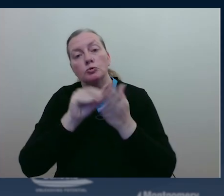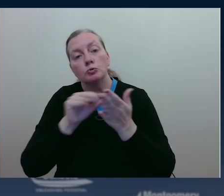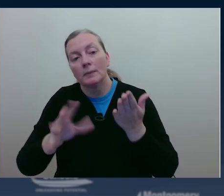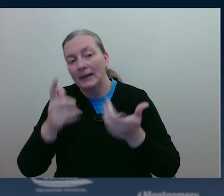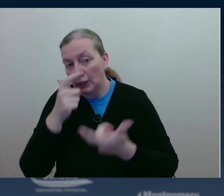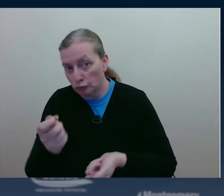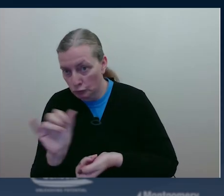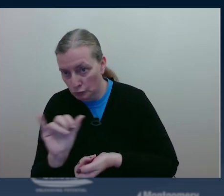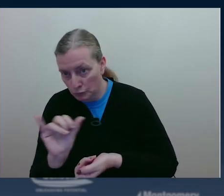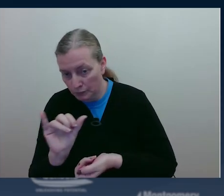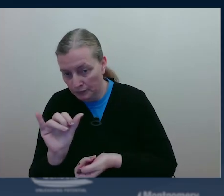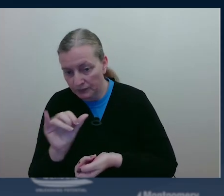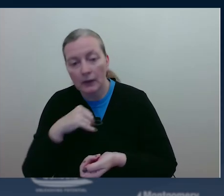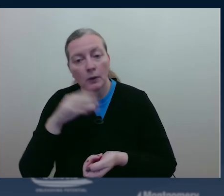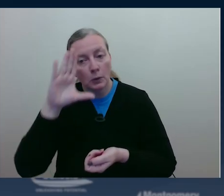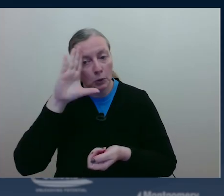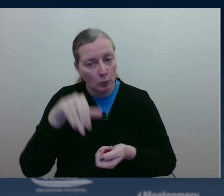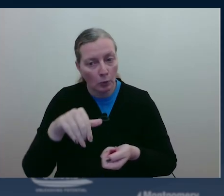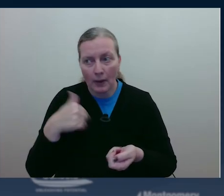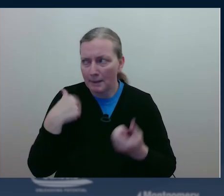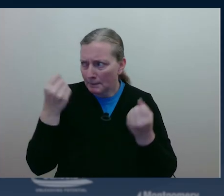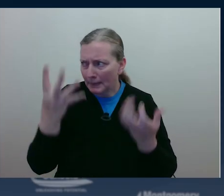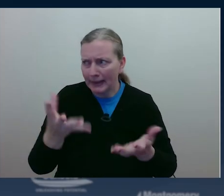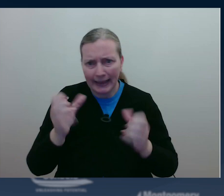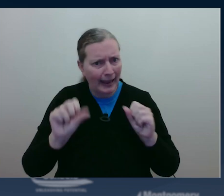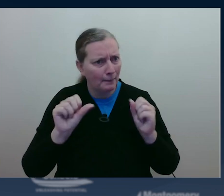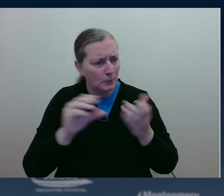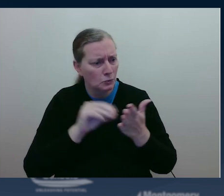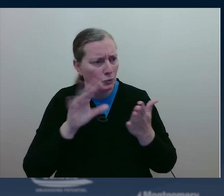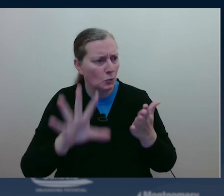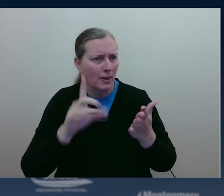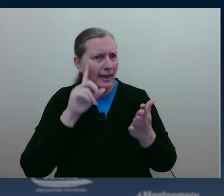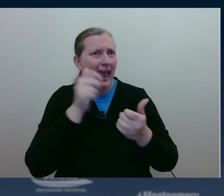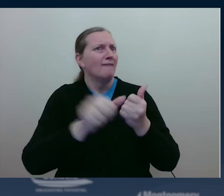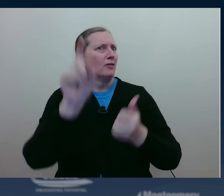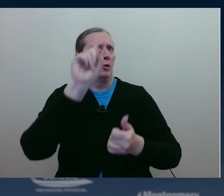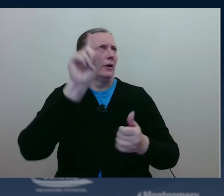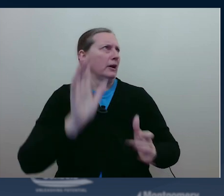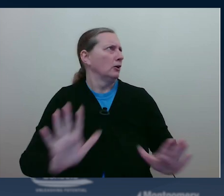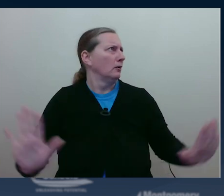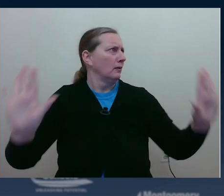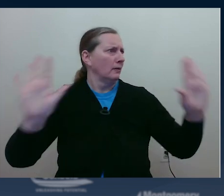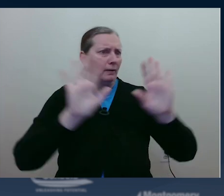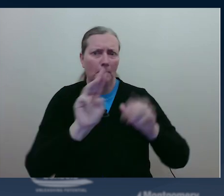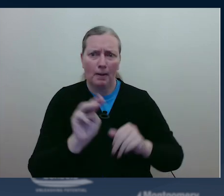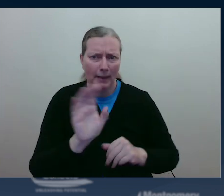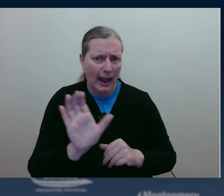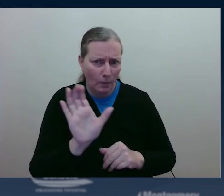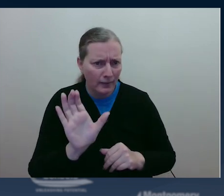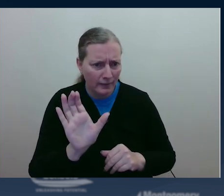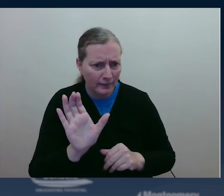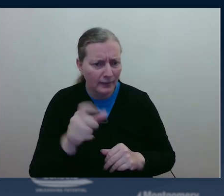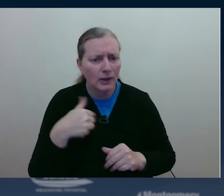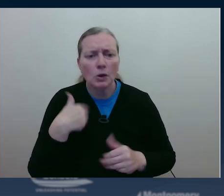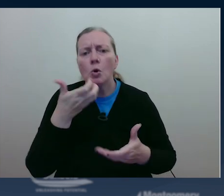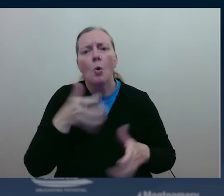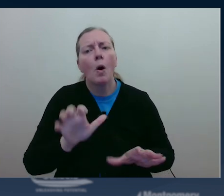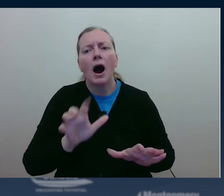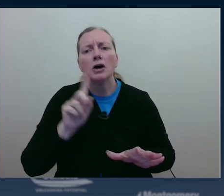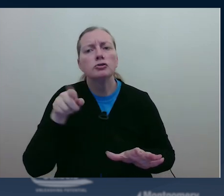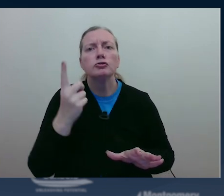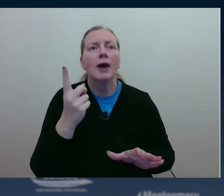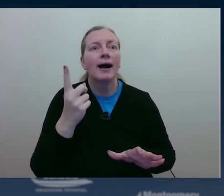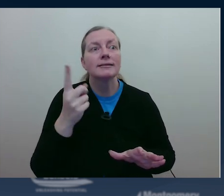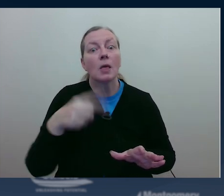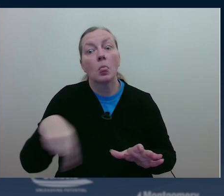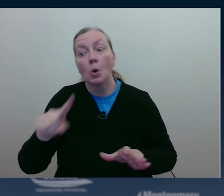able students in every corner of this county. We want to ensure opportunity is not the privilege of the few. One of the